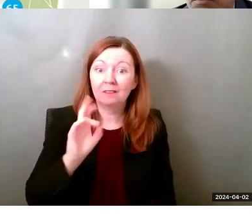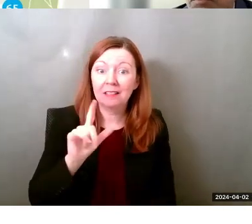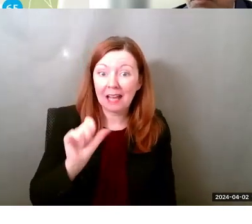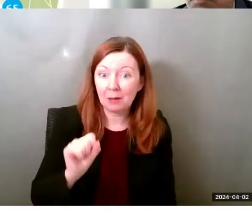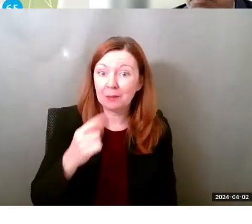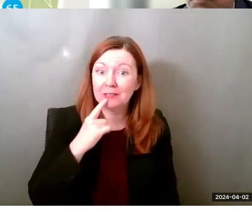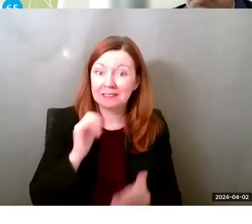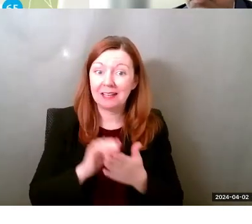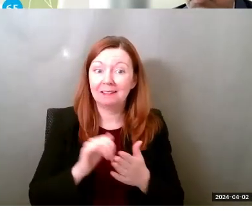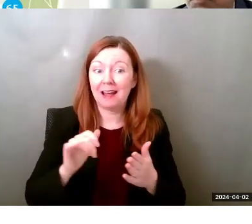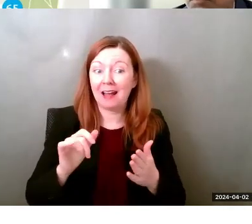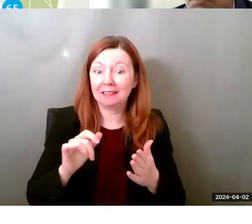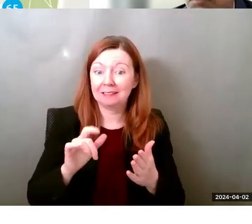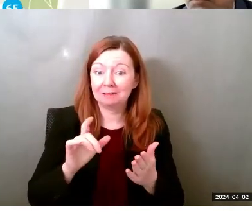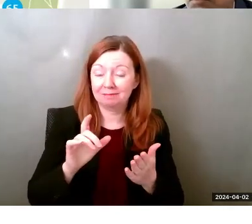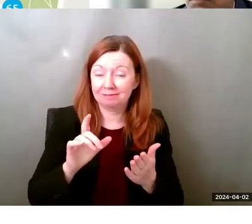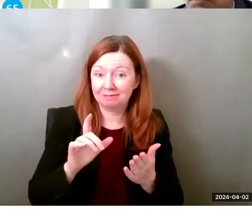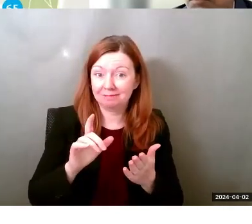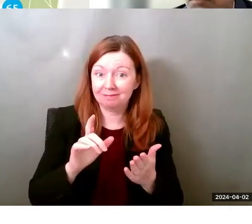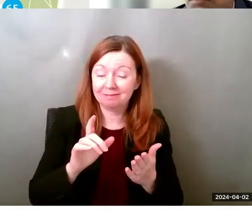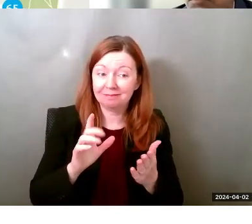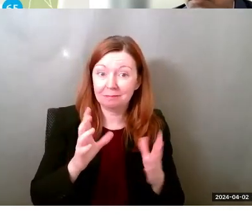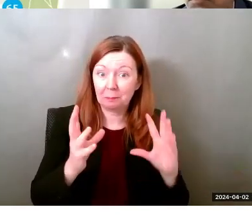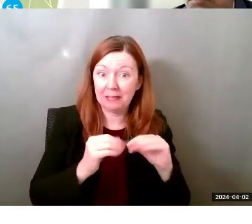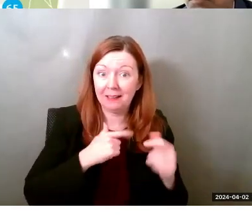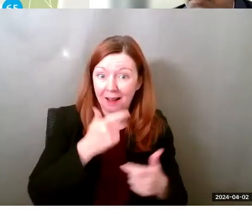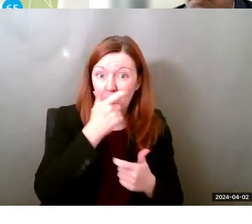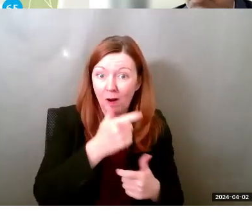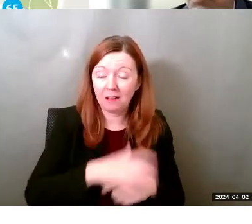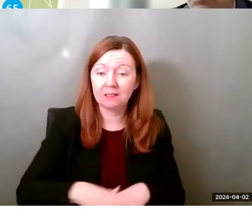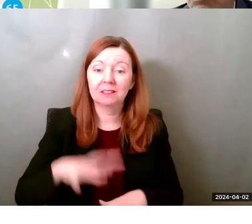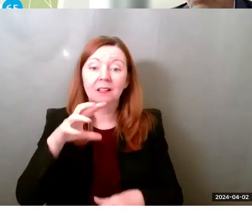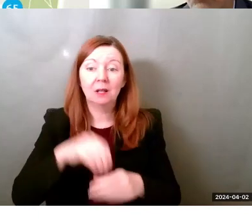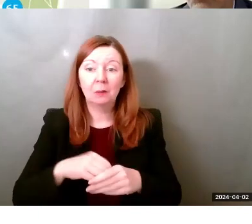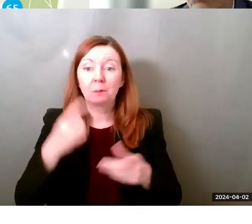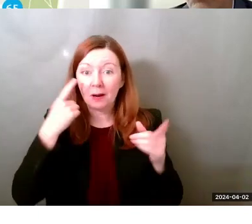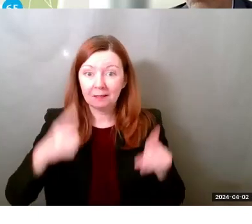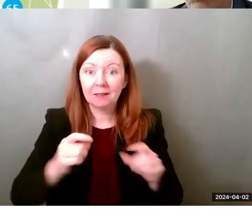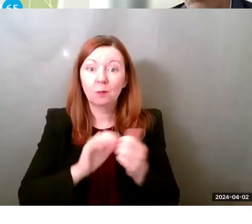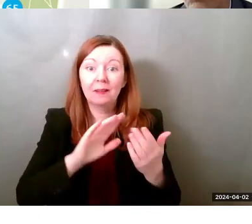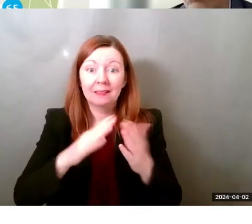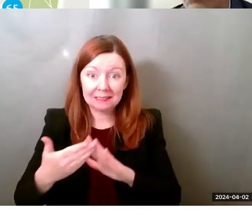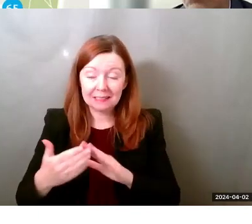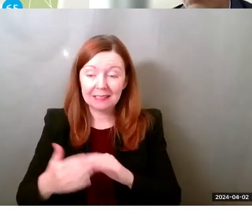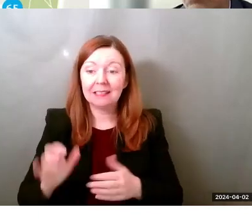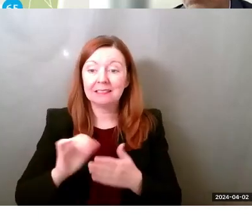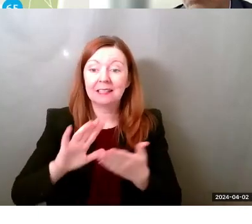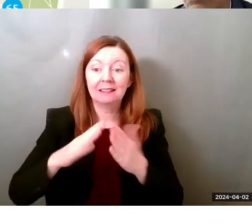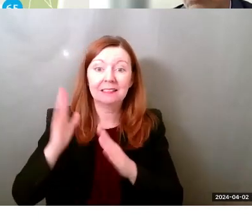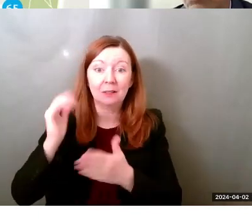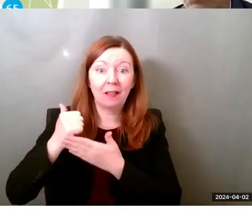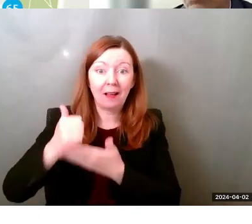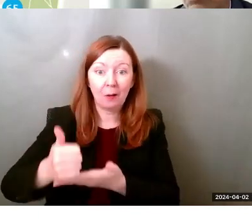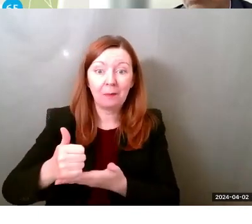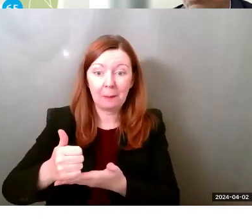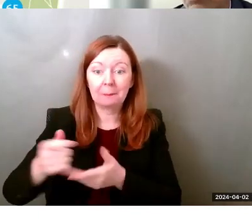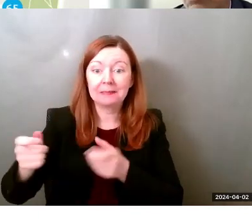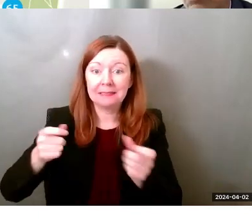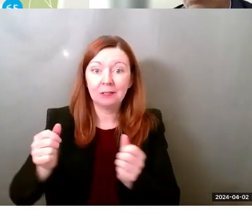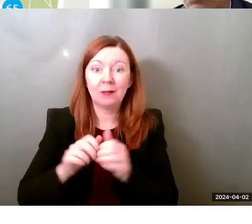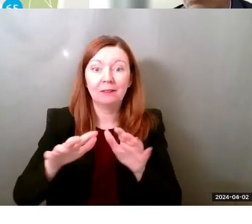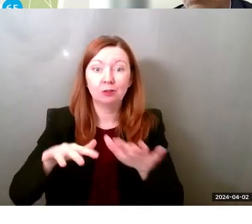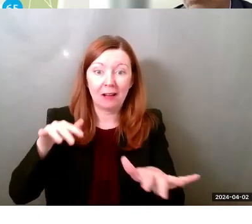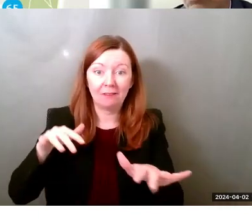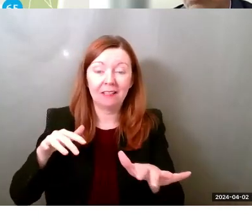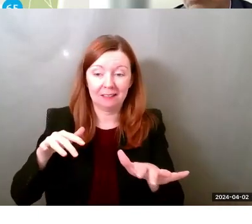said at that live coverage that I watched was that part of the agreement with the city is that the city will help them deal with